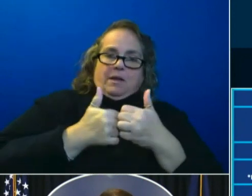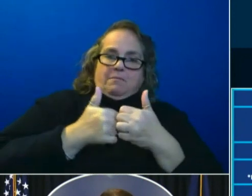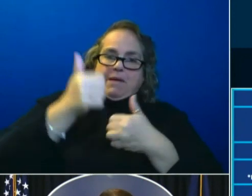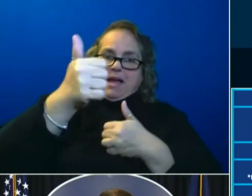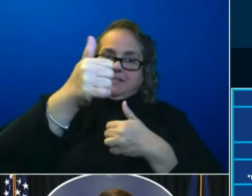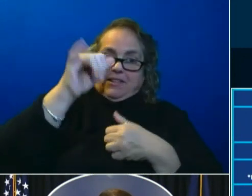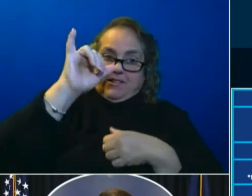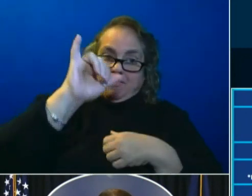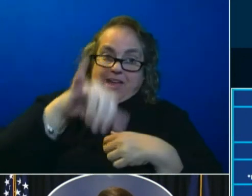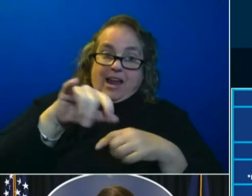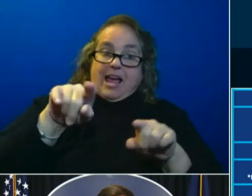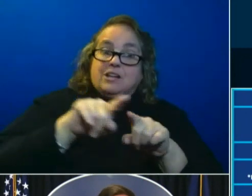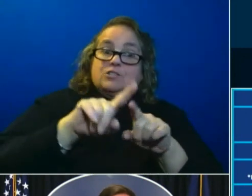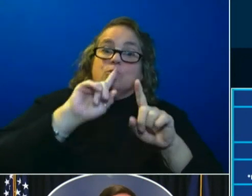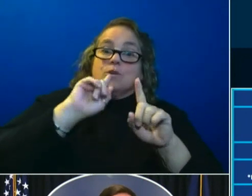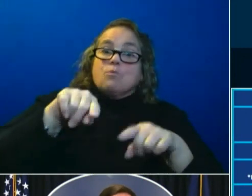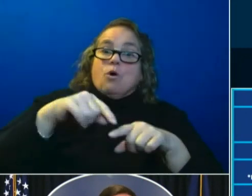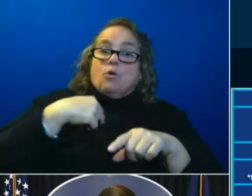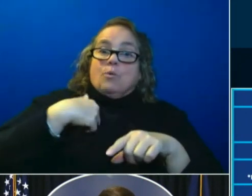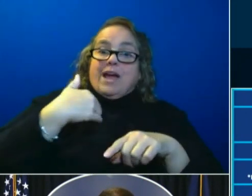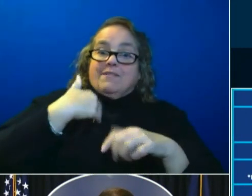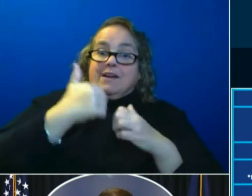day,